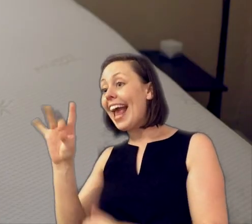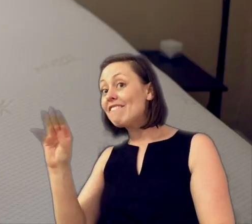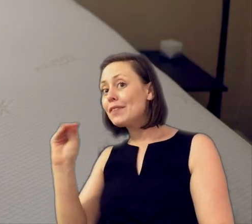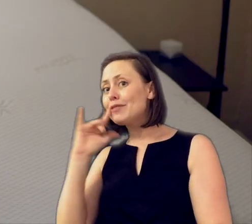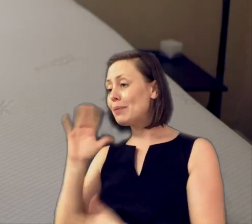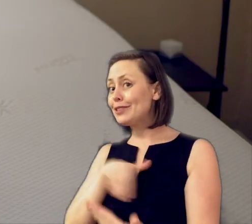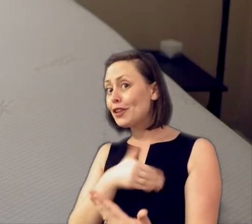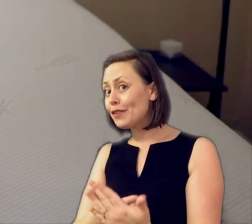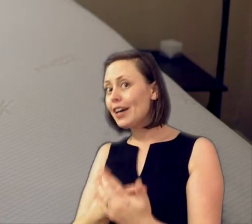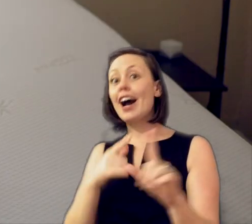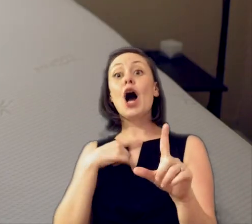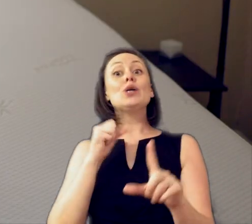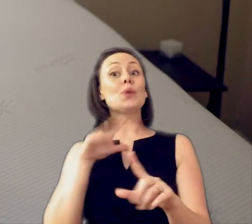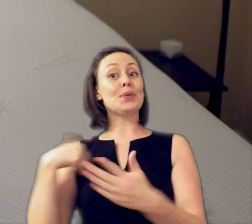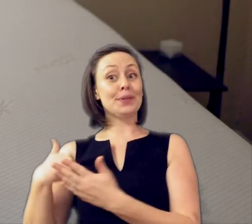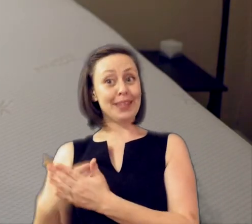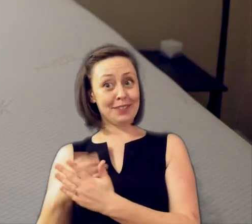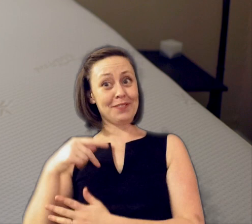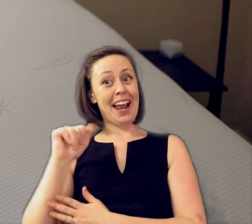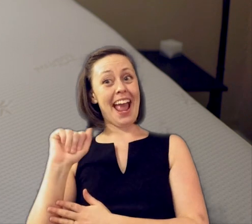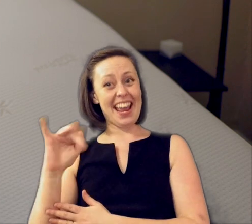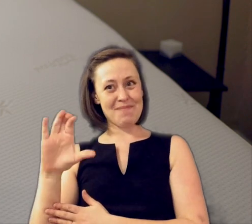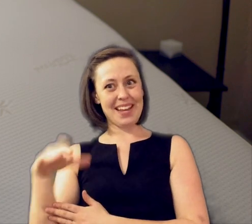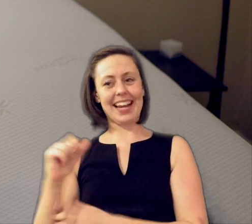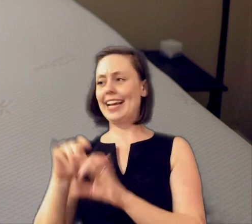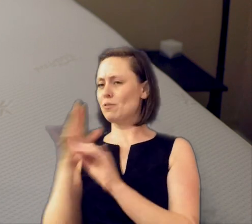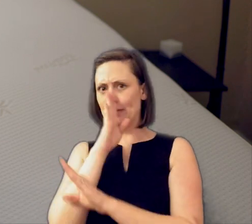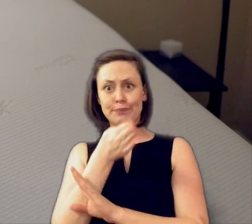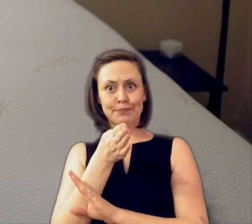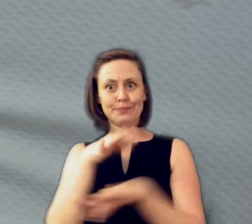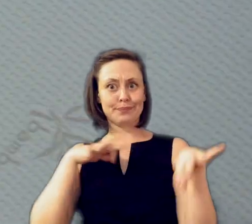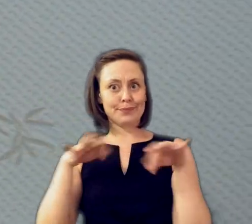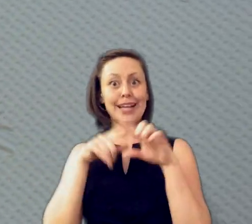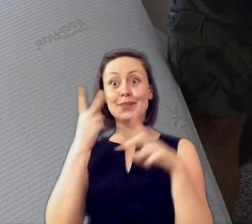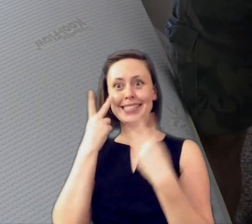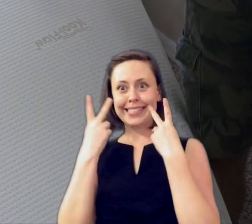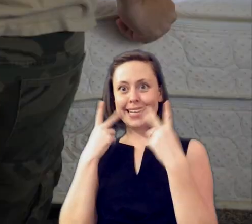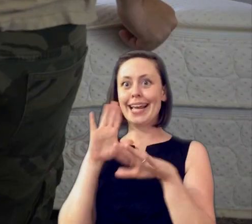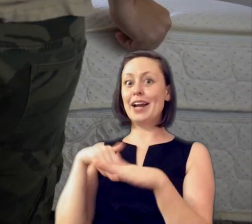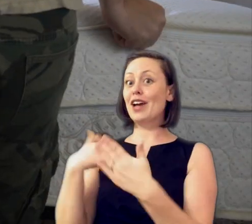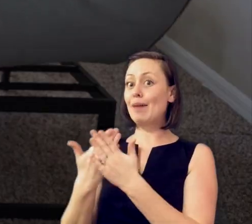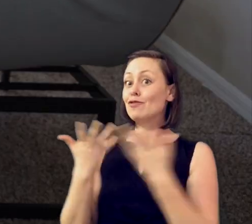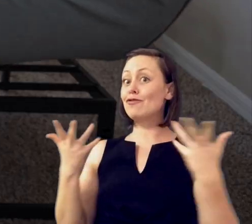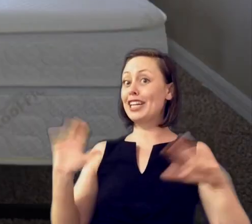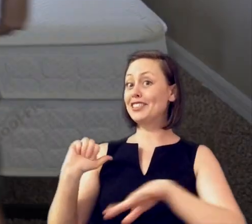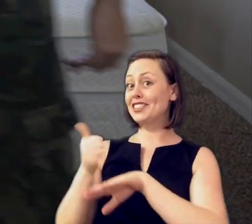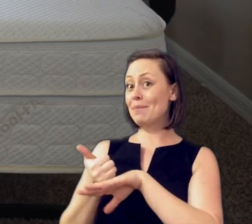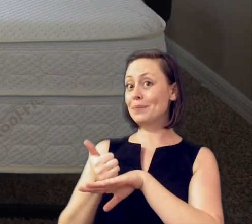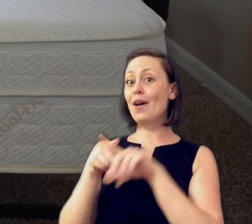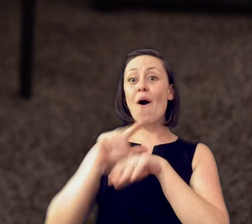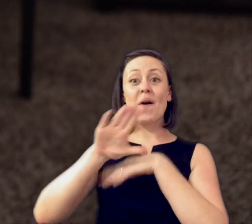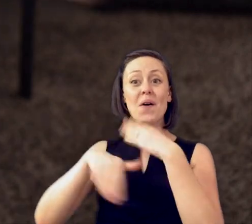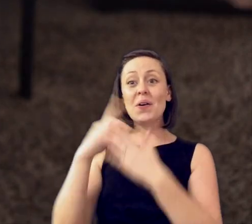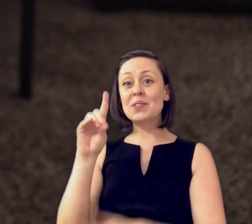850 was delivered? So delivery for the AirPedic is pretty straightforward. As you can see here, it comes fully assembled. All you